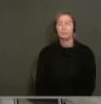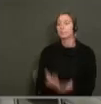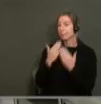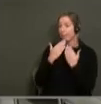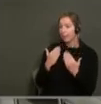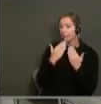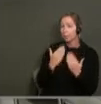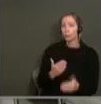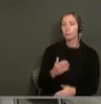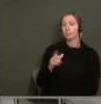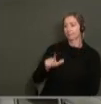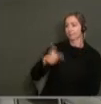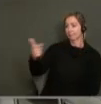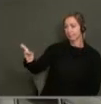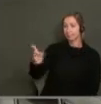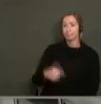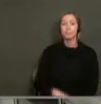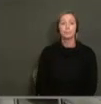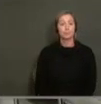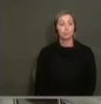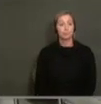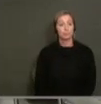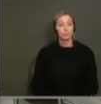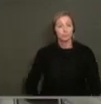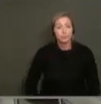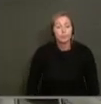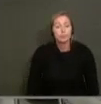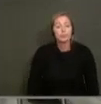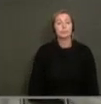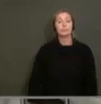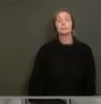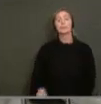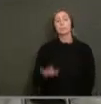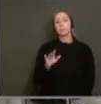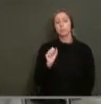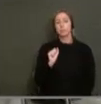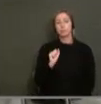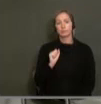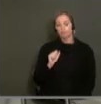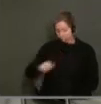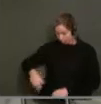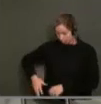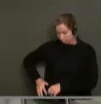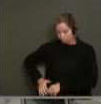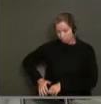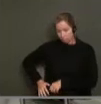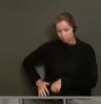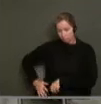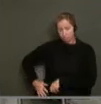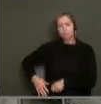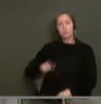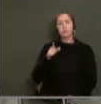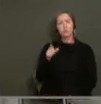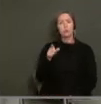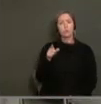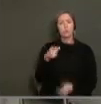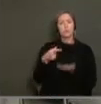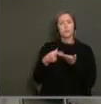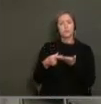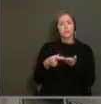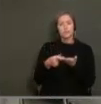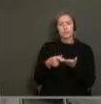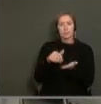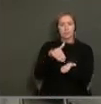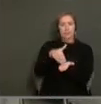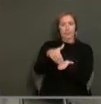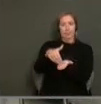Thank you, ma'am. I'm going to take your question. Okay. I have to say, when you're talking about millions